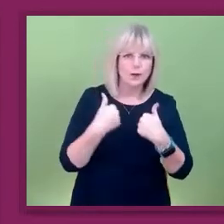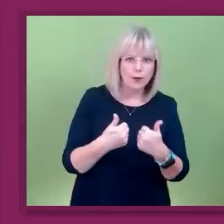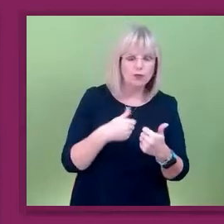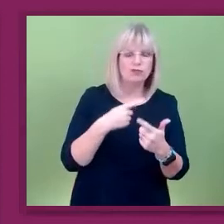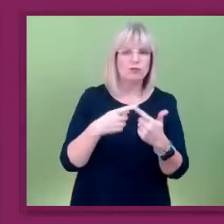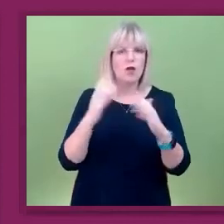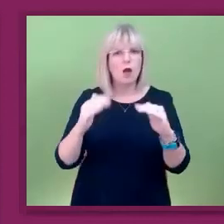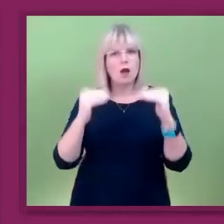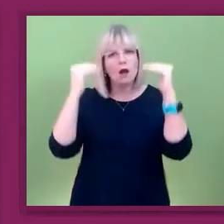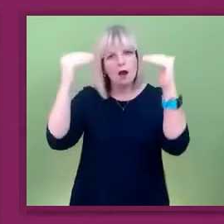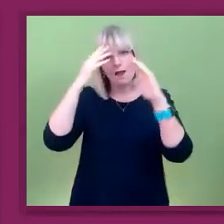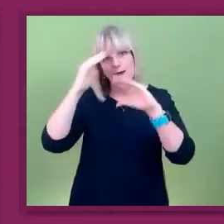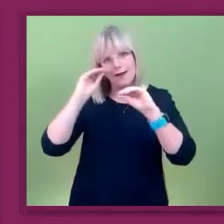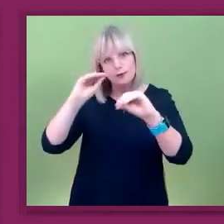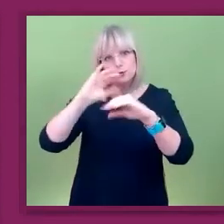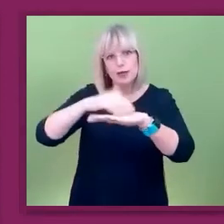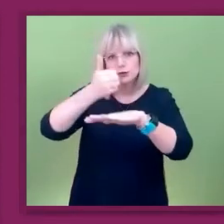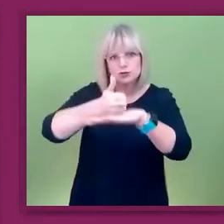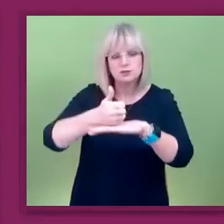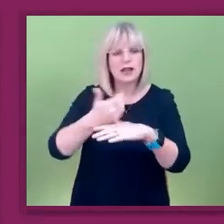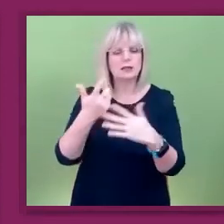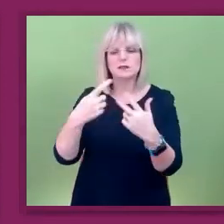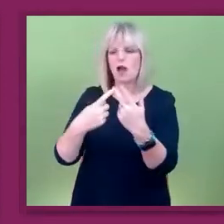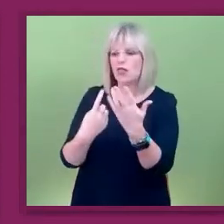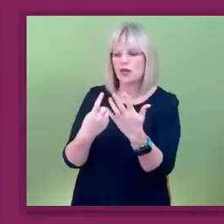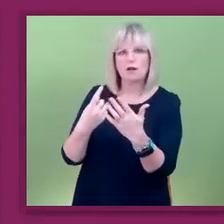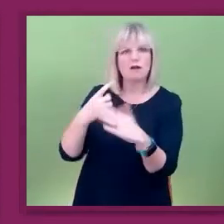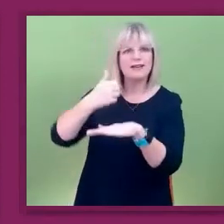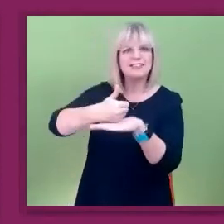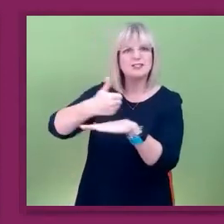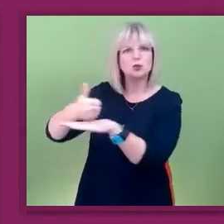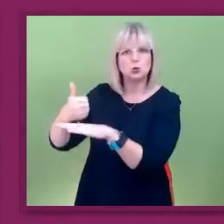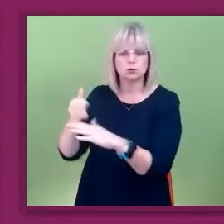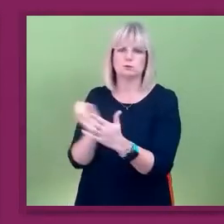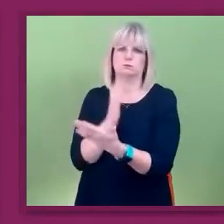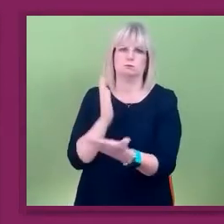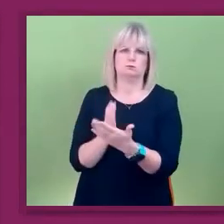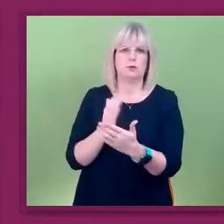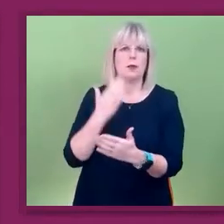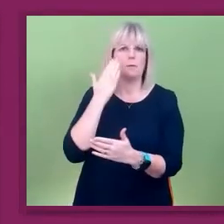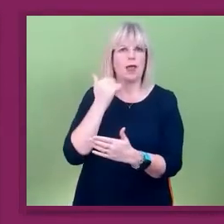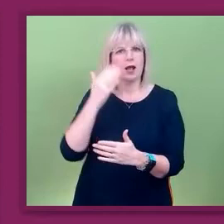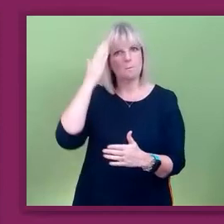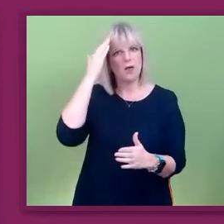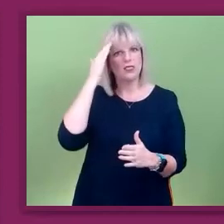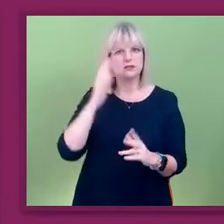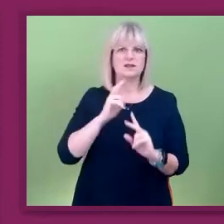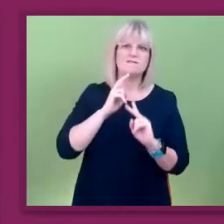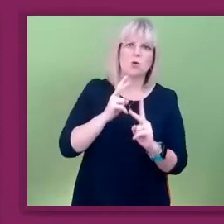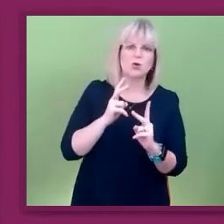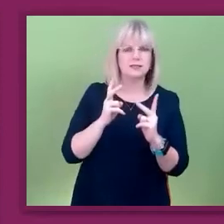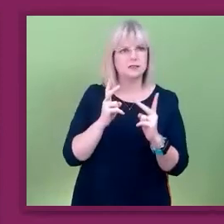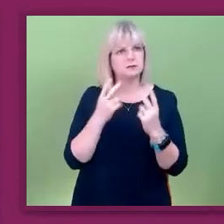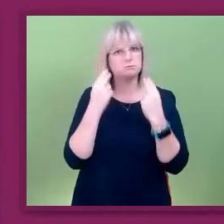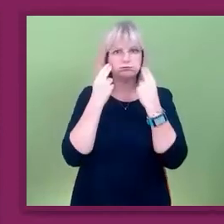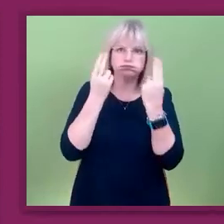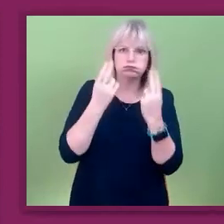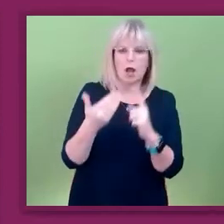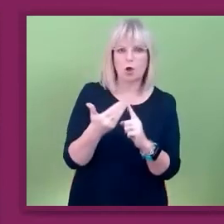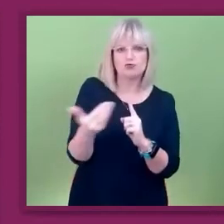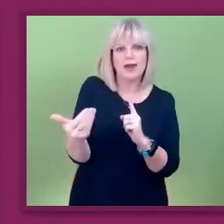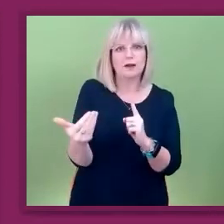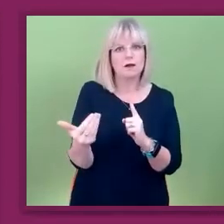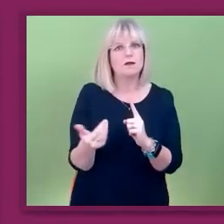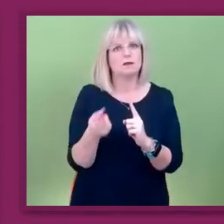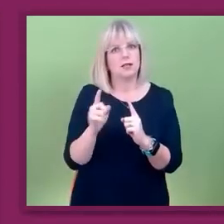other organisations so that we can ensure that Black mothers' voices are amplified, are recognised, and cultural competency is